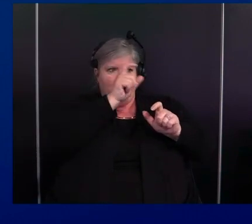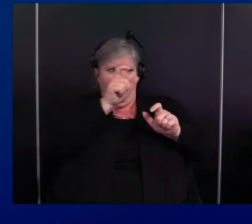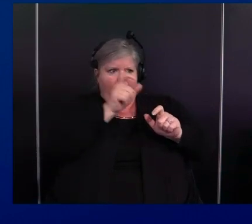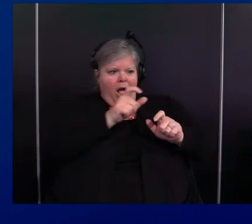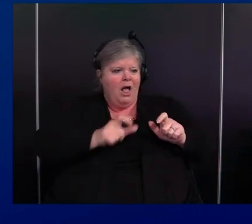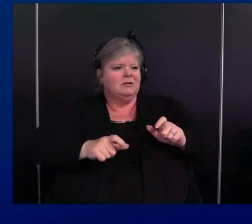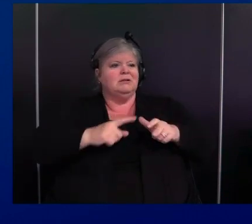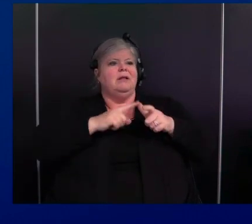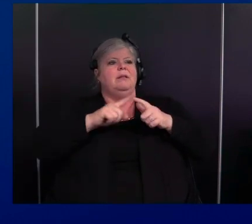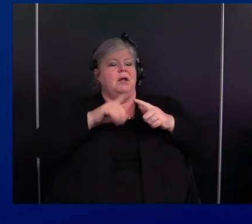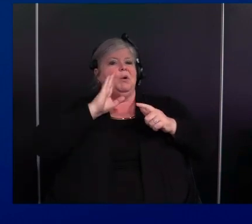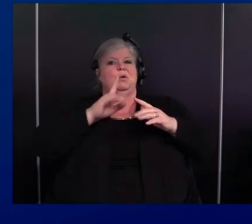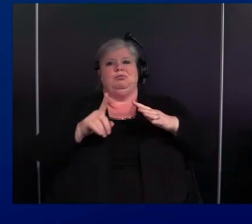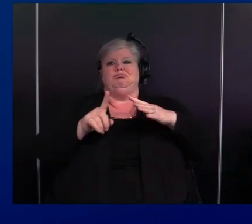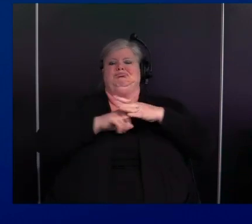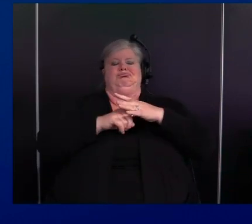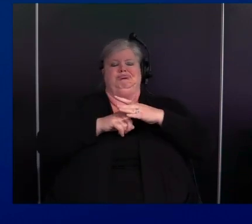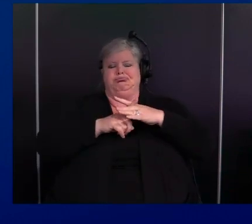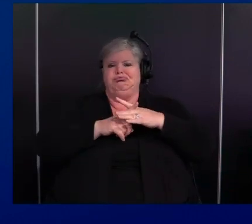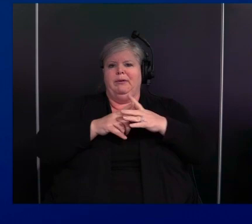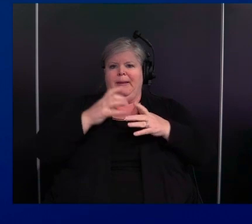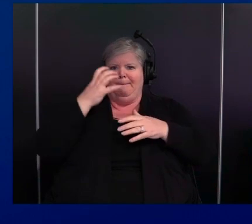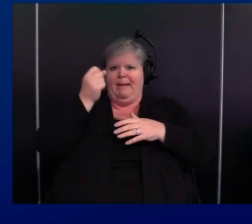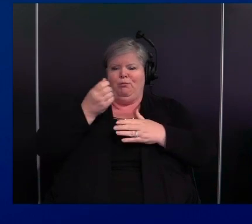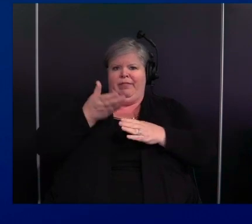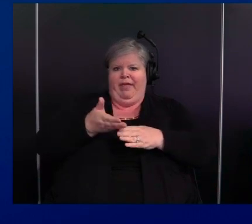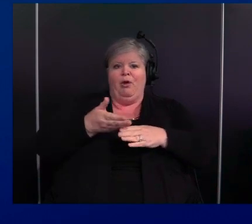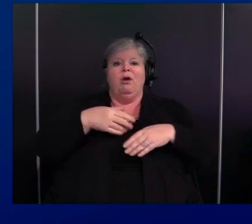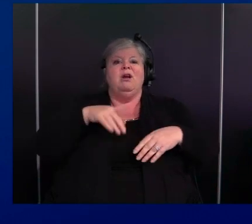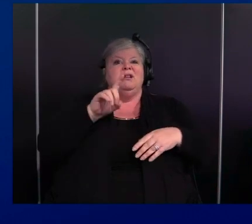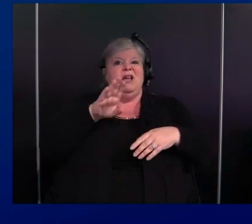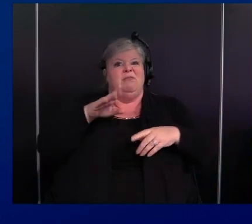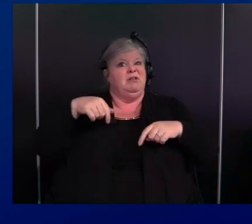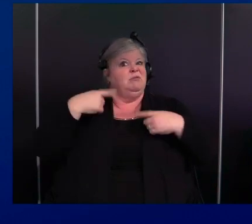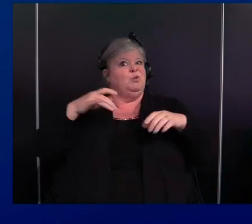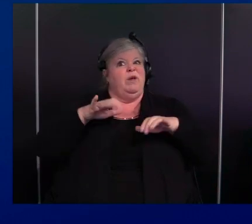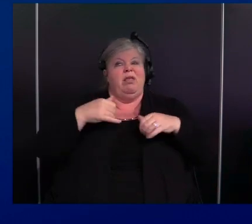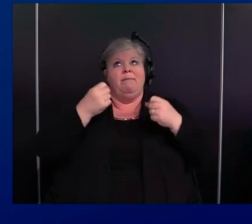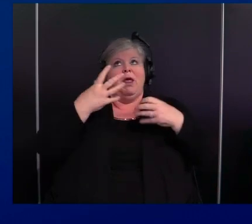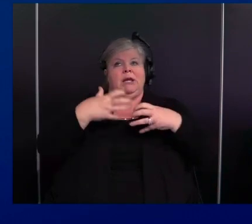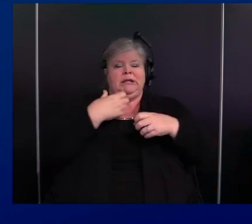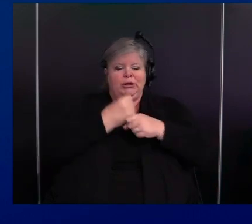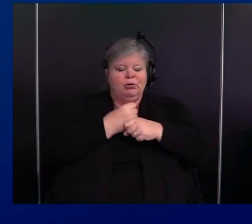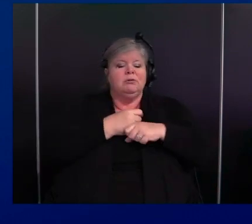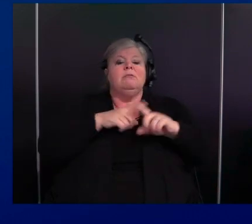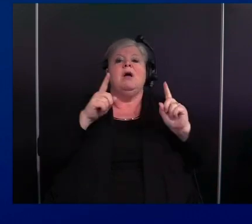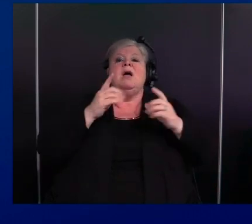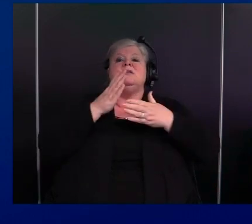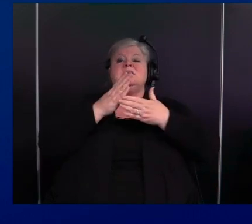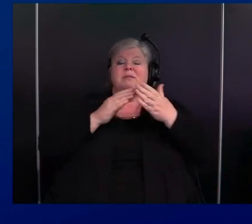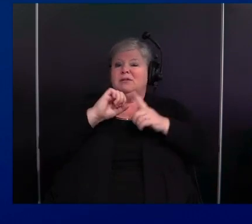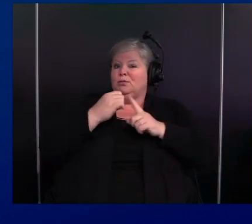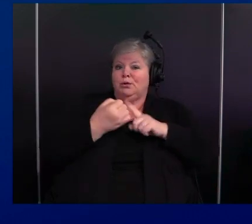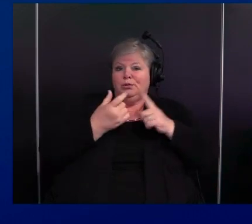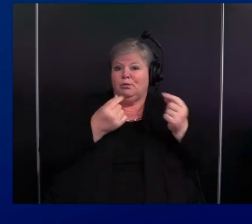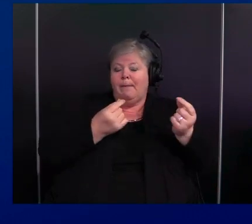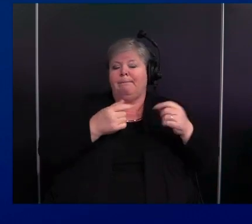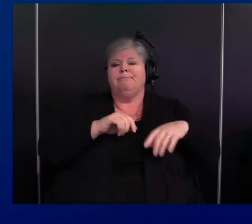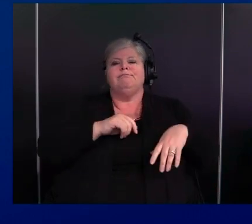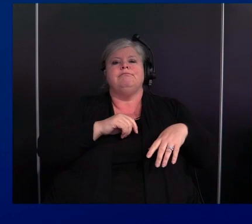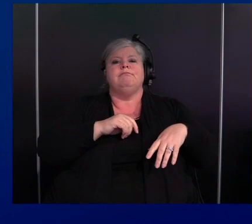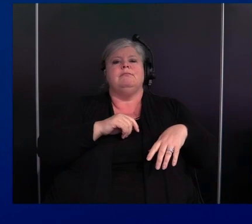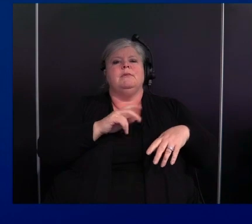show up in memory in your compute instance. Databases have been doing that for years as well. There's certain cases where people want